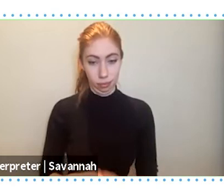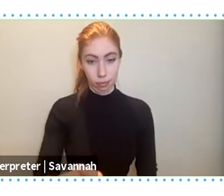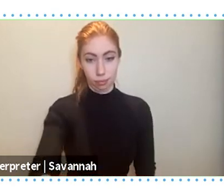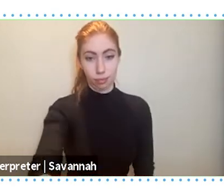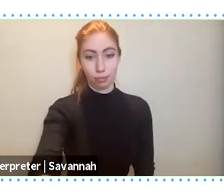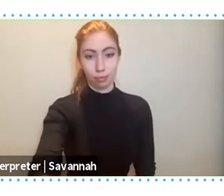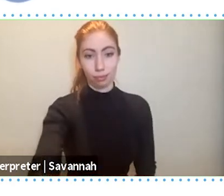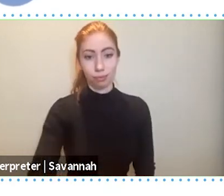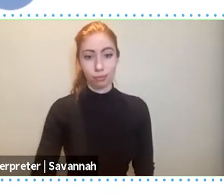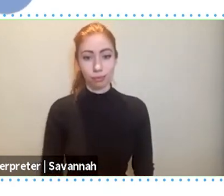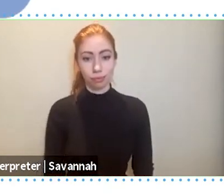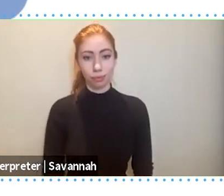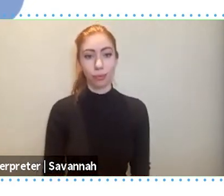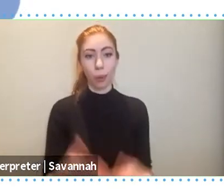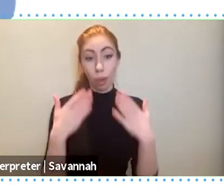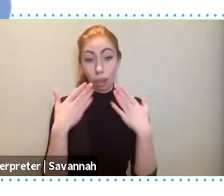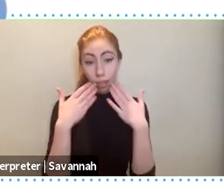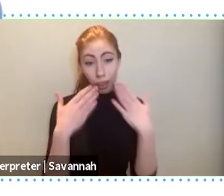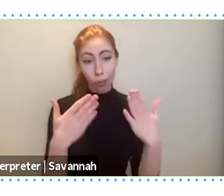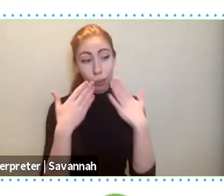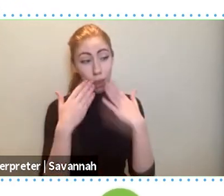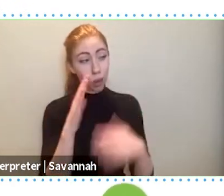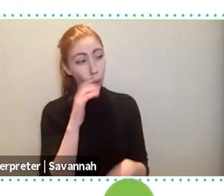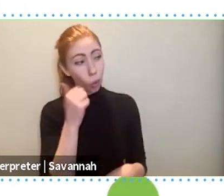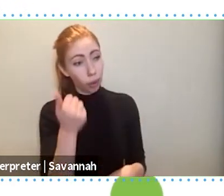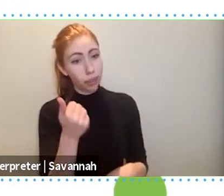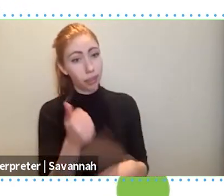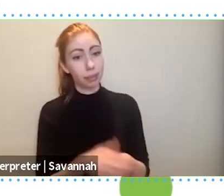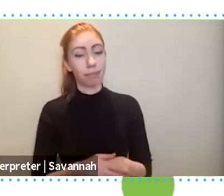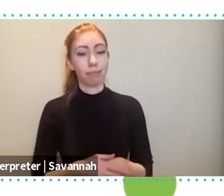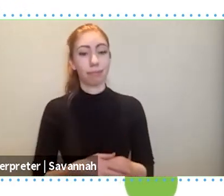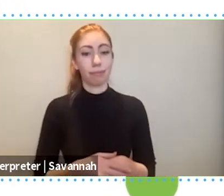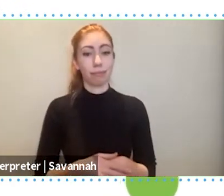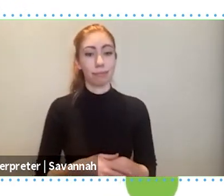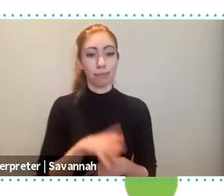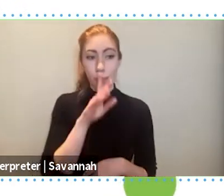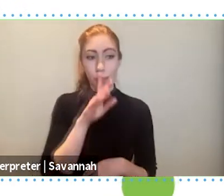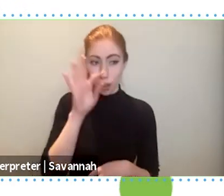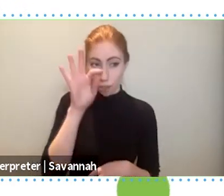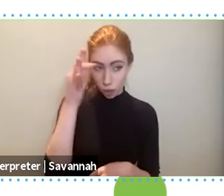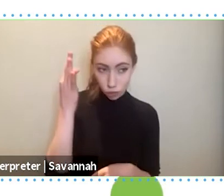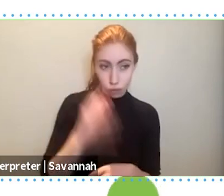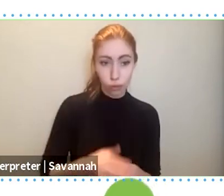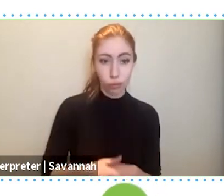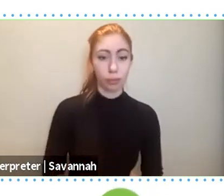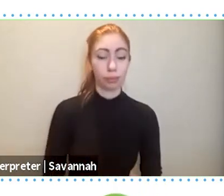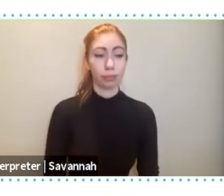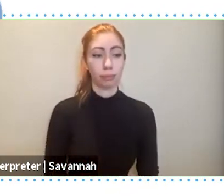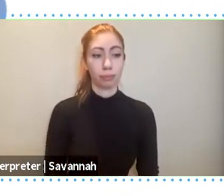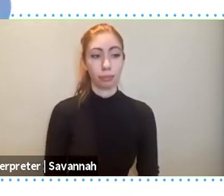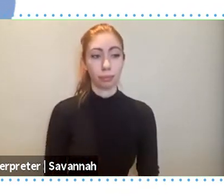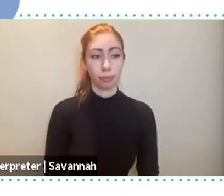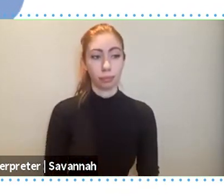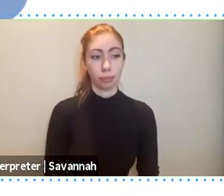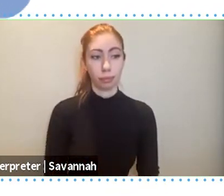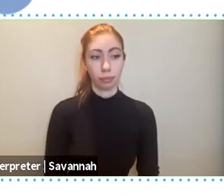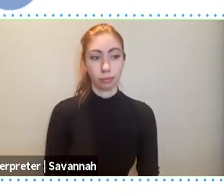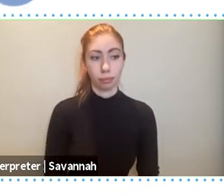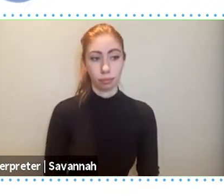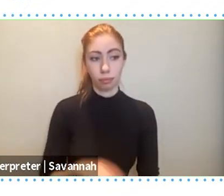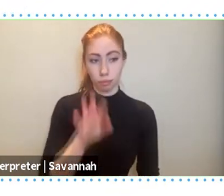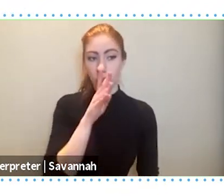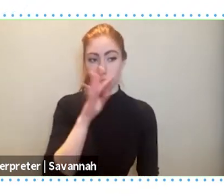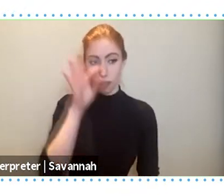Thank you, Owais. Bonjour à tous. Au nom de Power Corporation, je tiens à remercier tous les